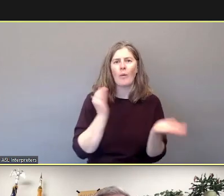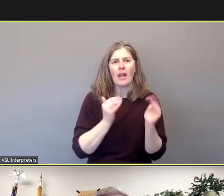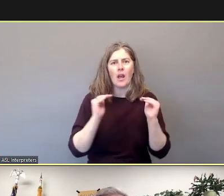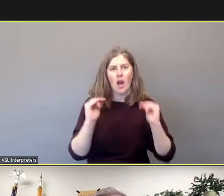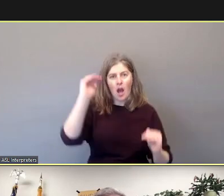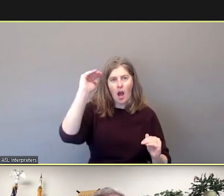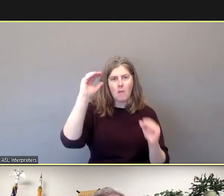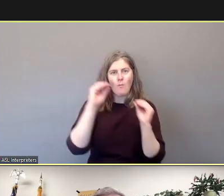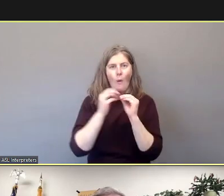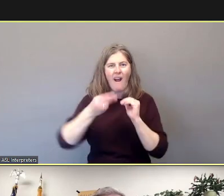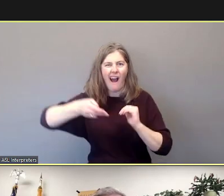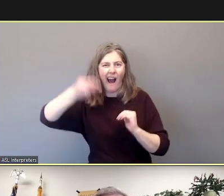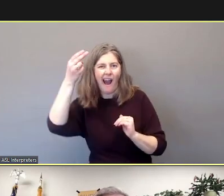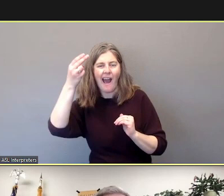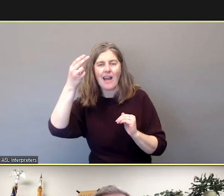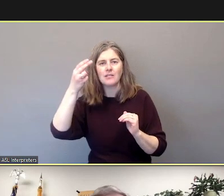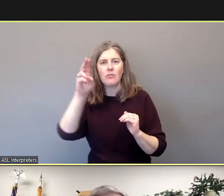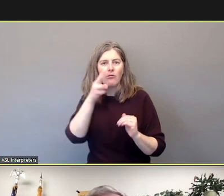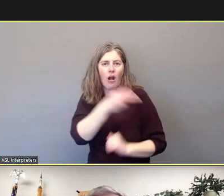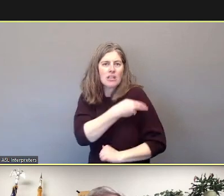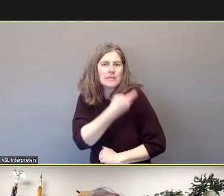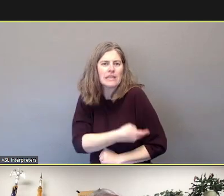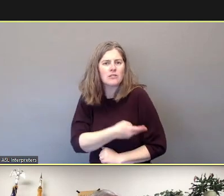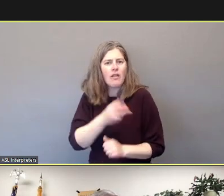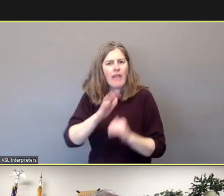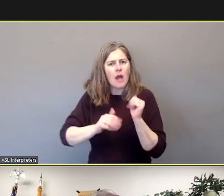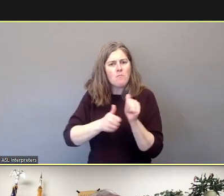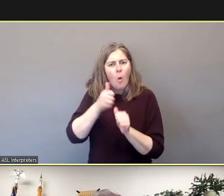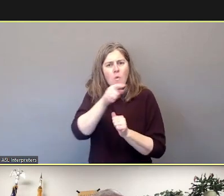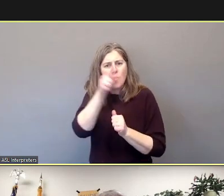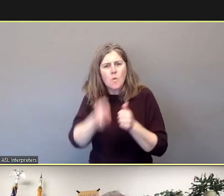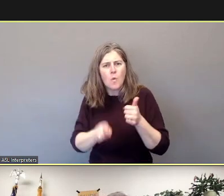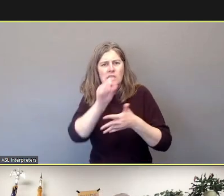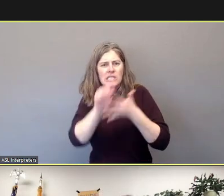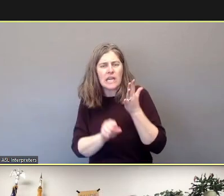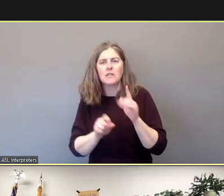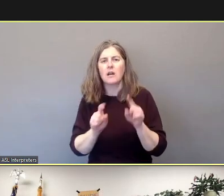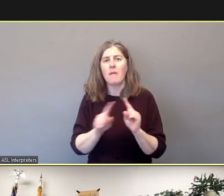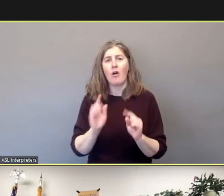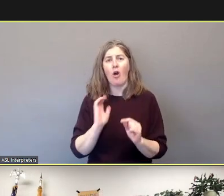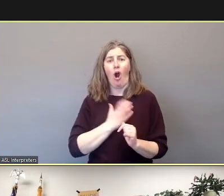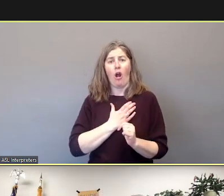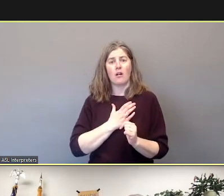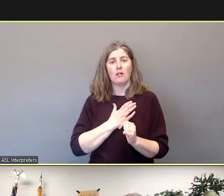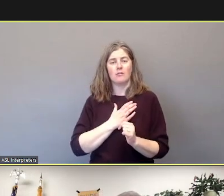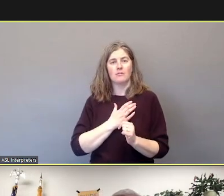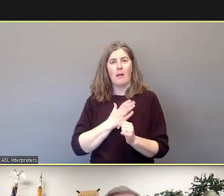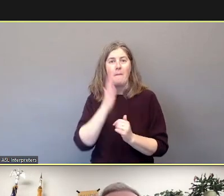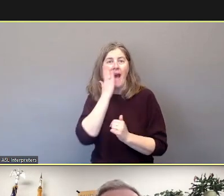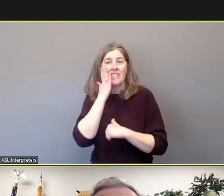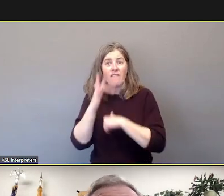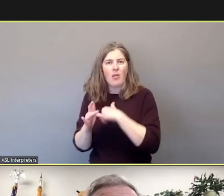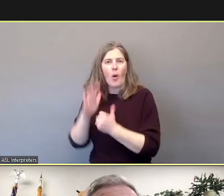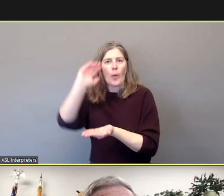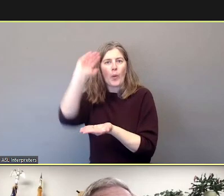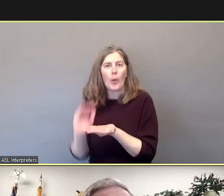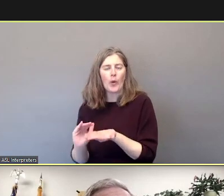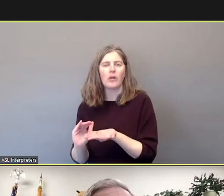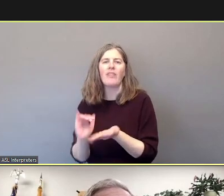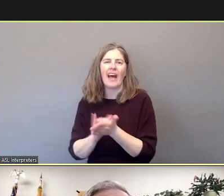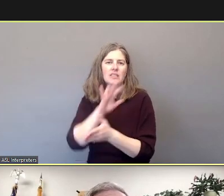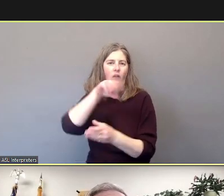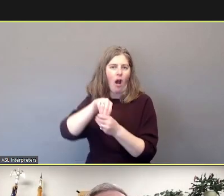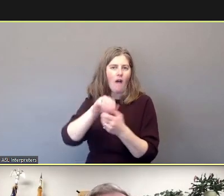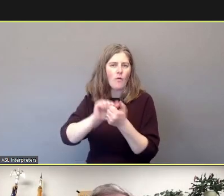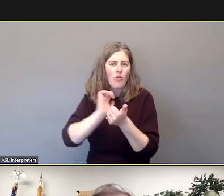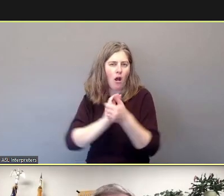higher hospitalization rates than most of the states. However, we have lower number of hospital beds, and so that does play in as well.